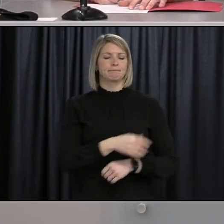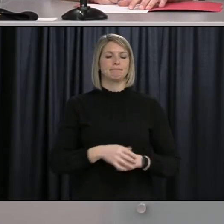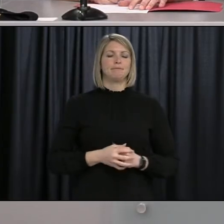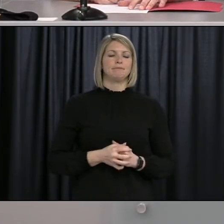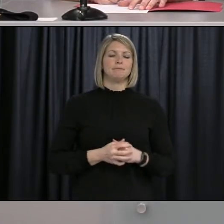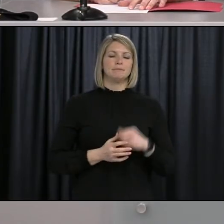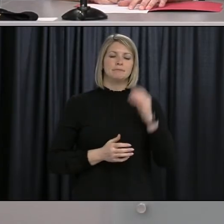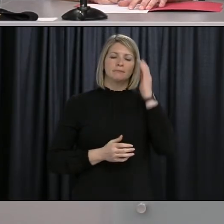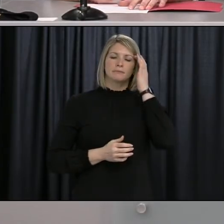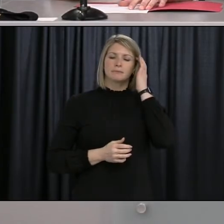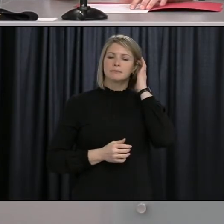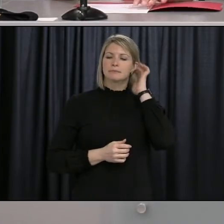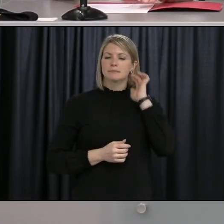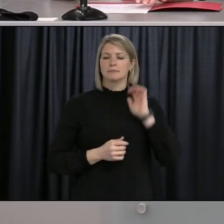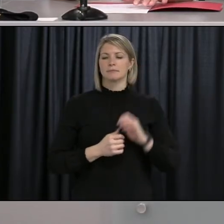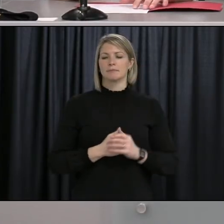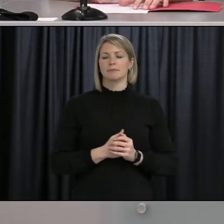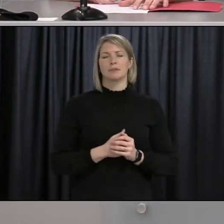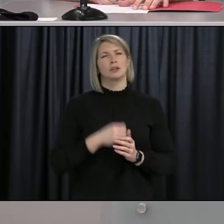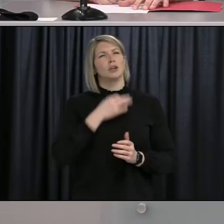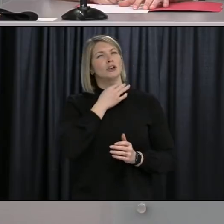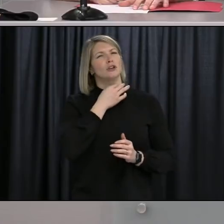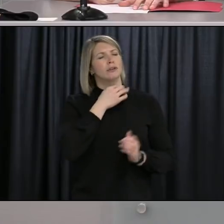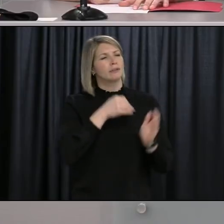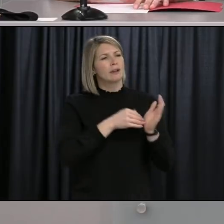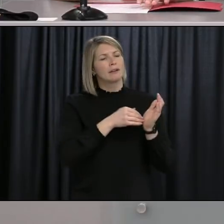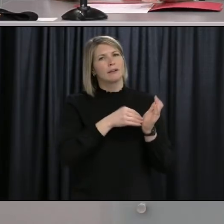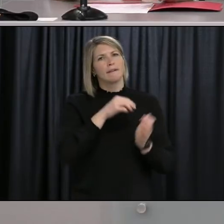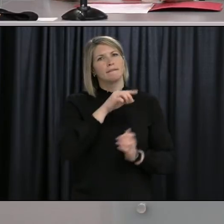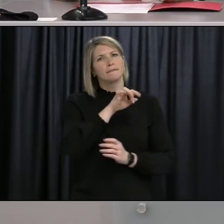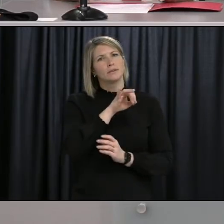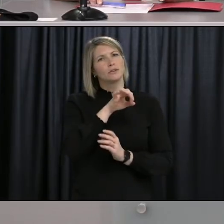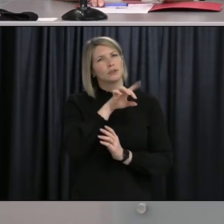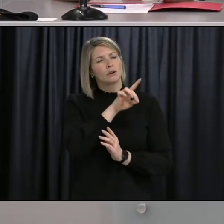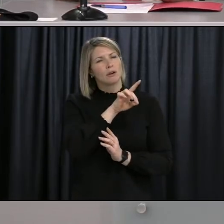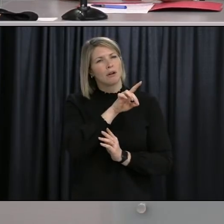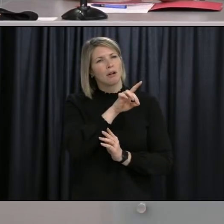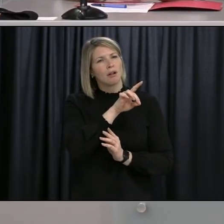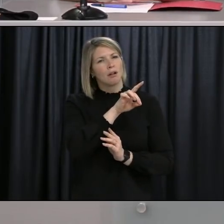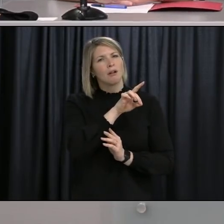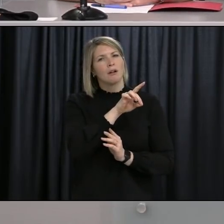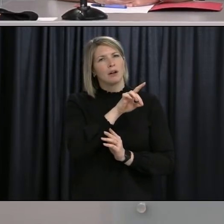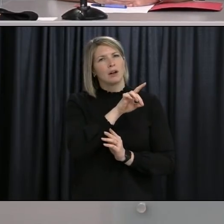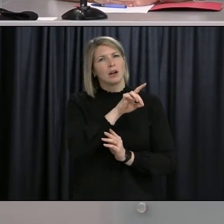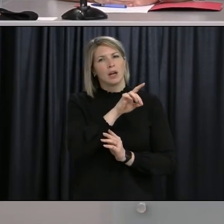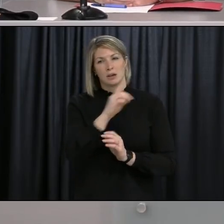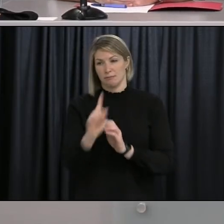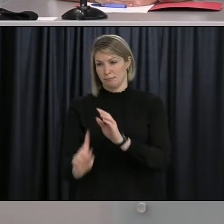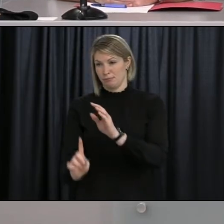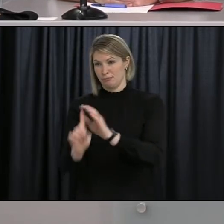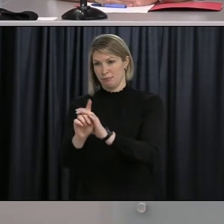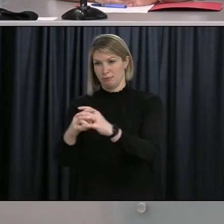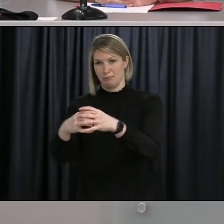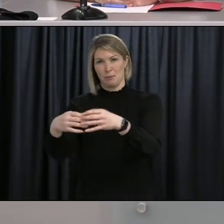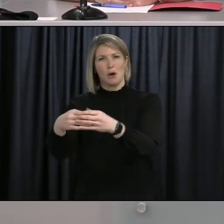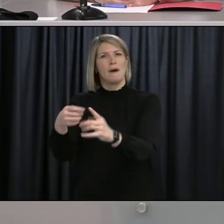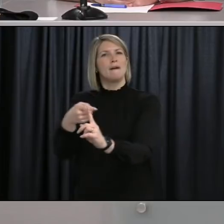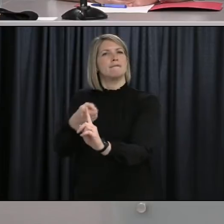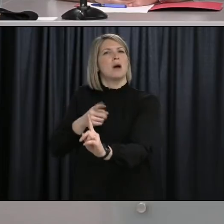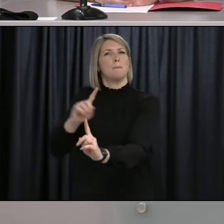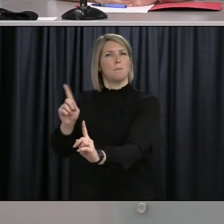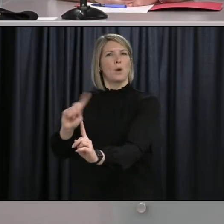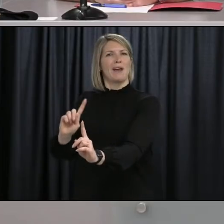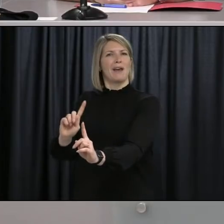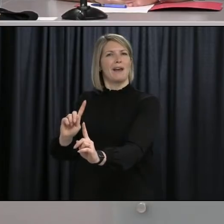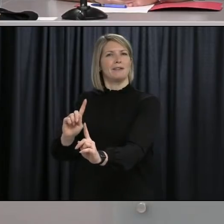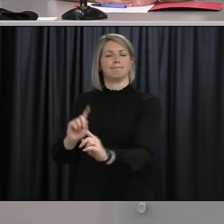First of all, Dr. Fitzgerald, do we have any other information on the source of these outbreaks? No, at this